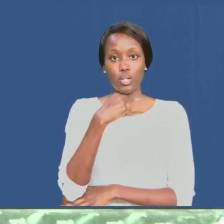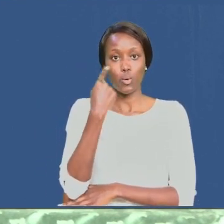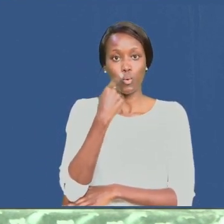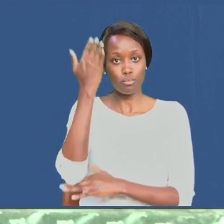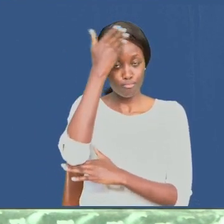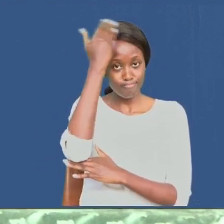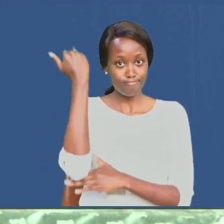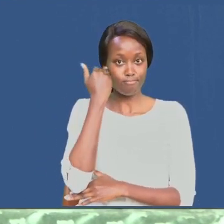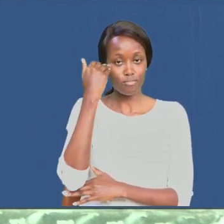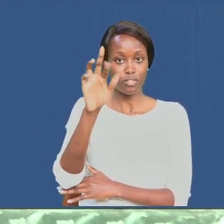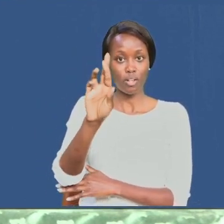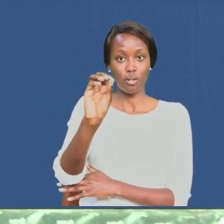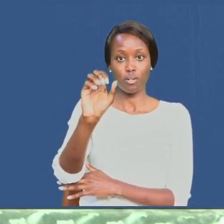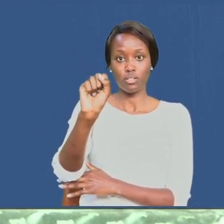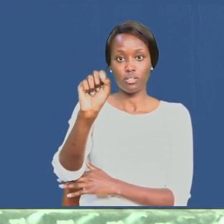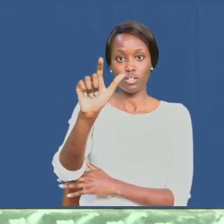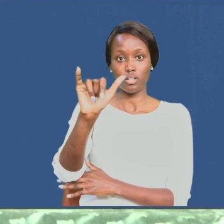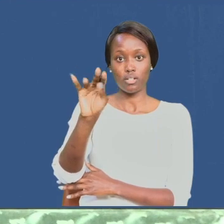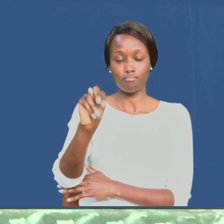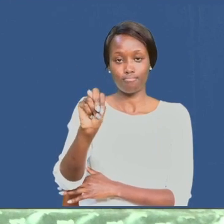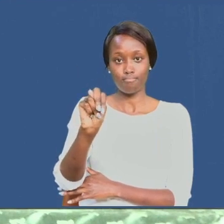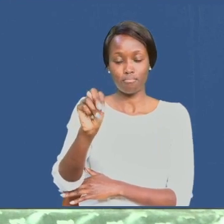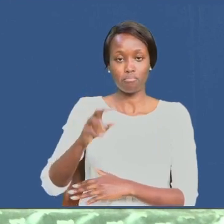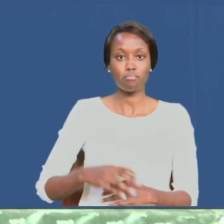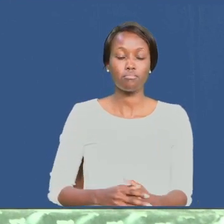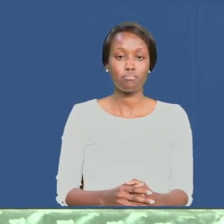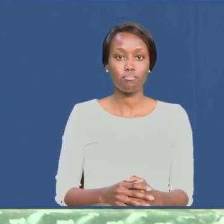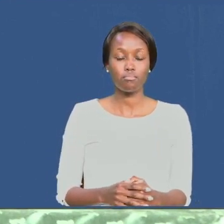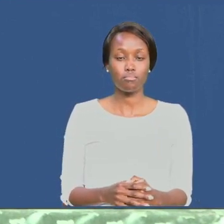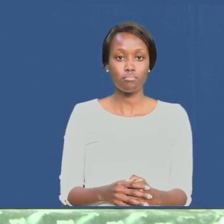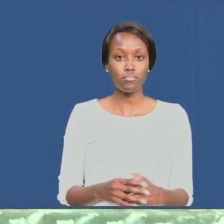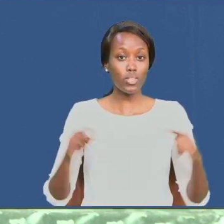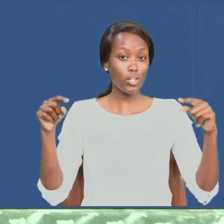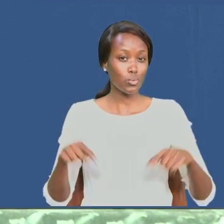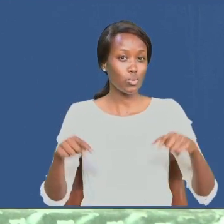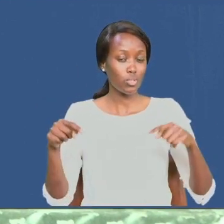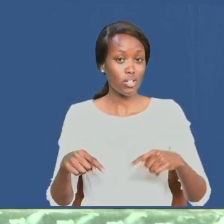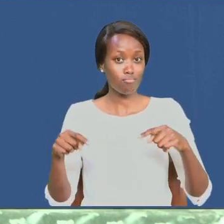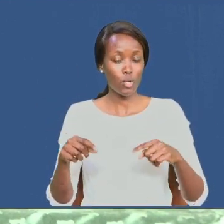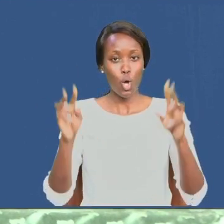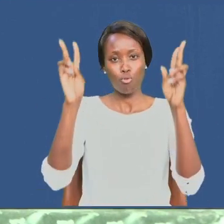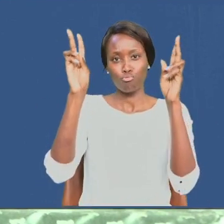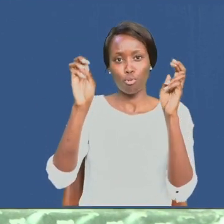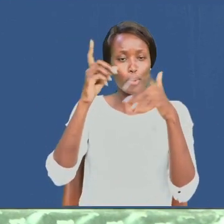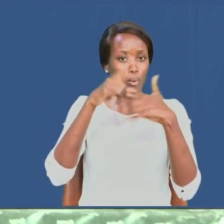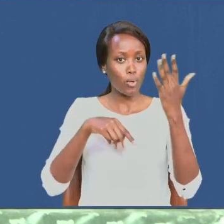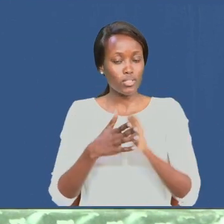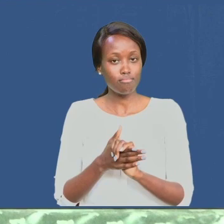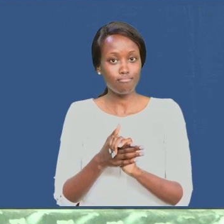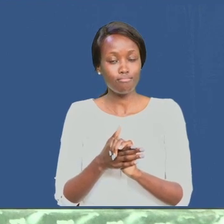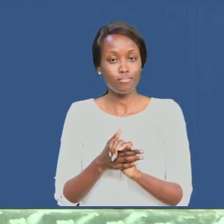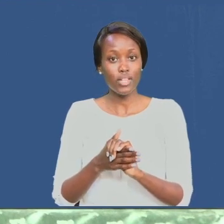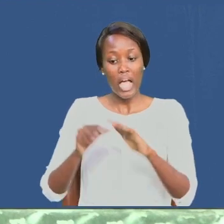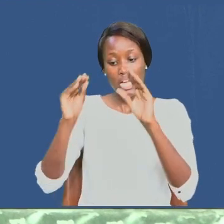is Roslyn Njuguna. The topic for today is godly teaching